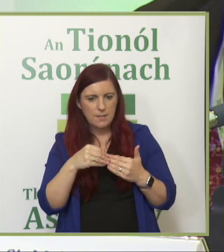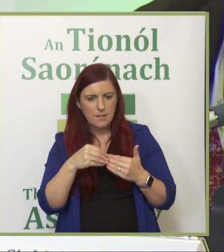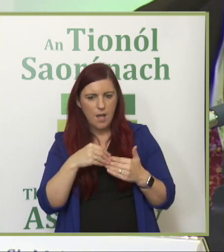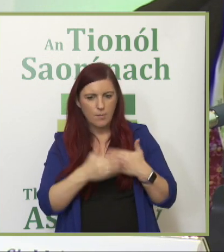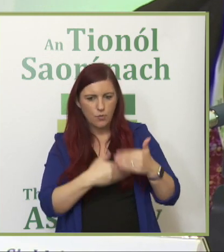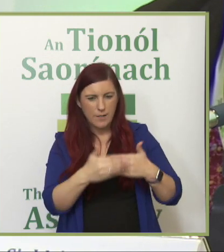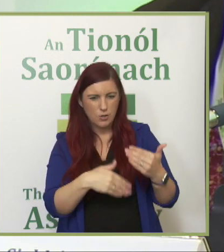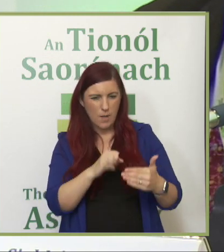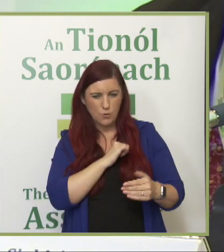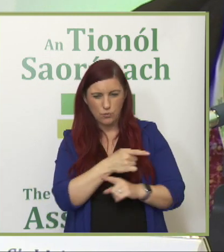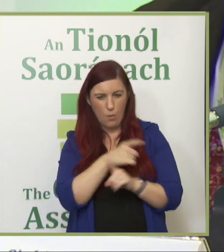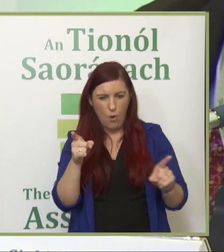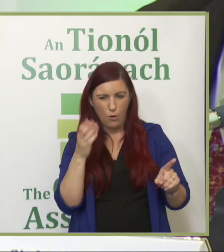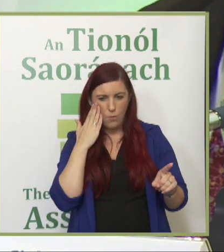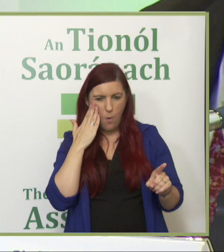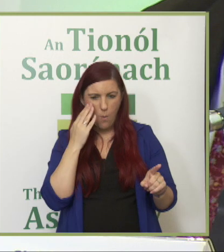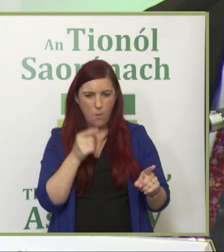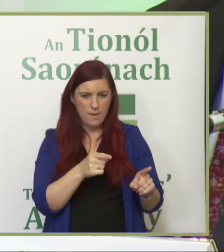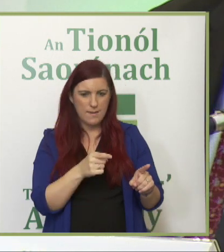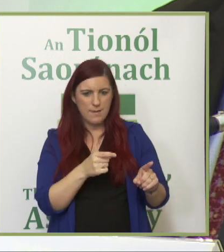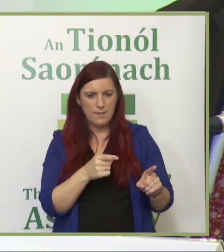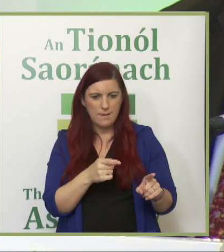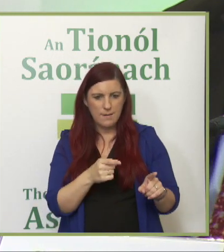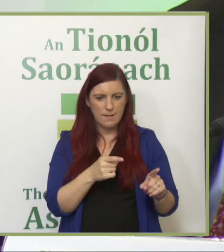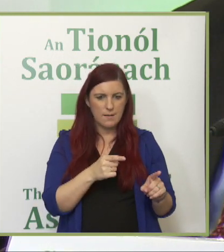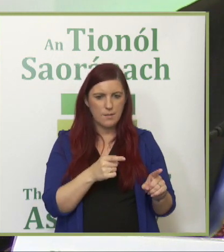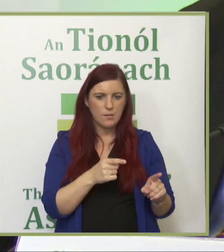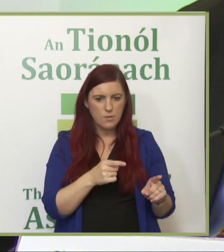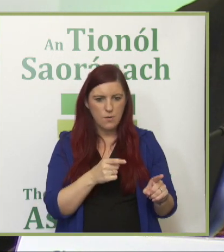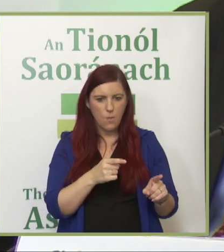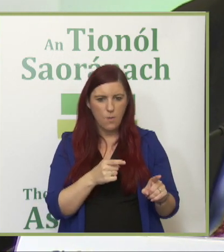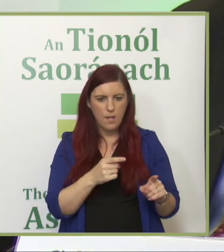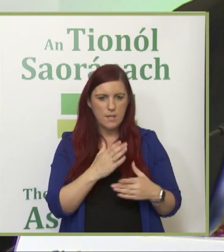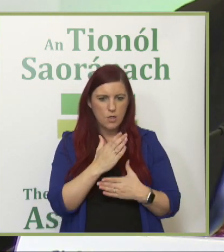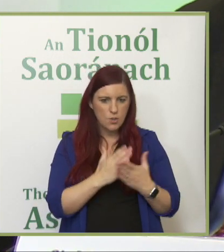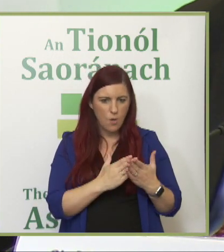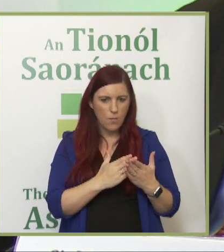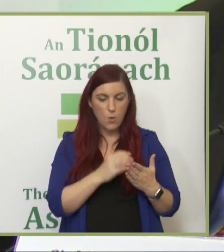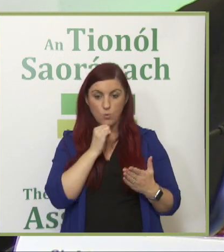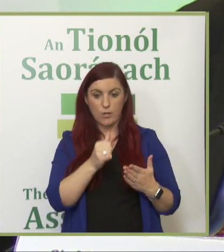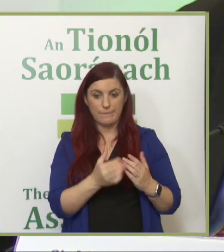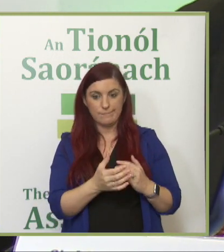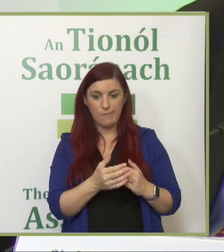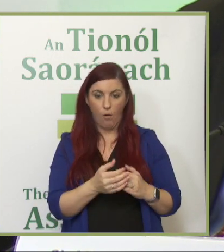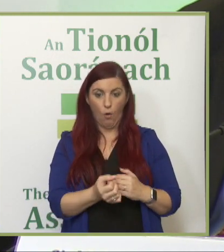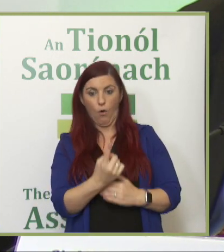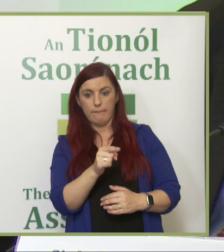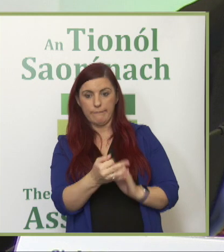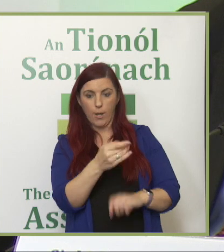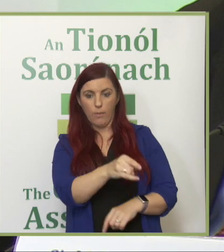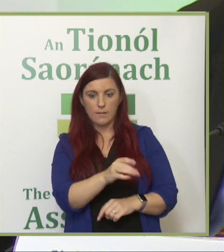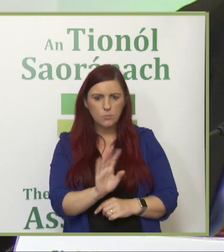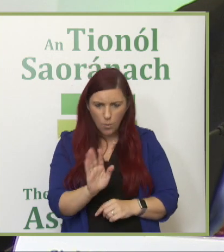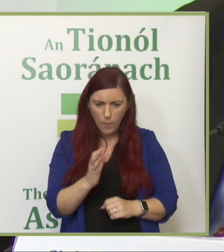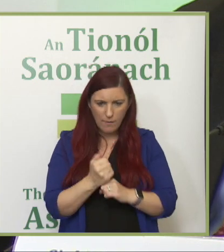you're all wise people around the room. You all know that we just don't stumble across those cases. So there's huge amounts of work put behind all those